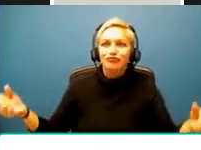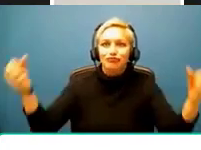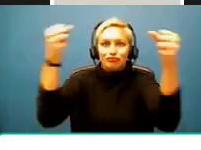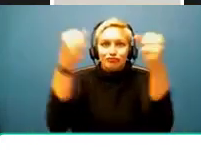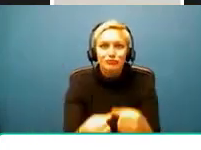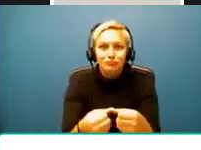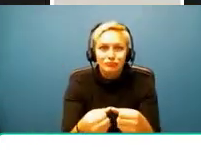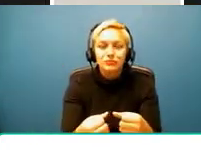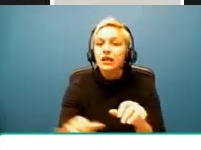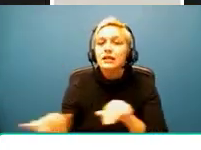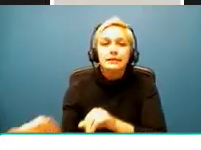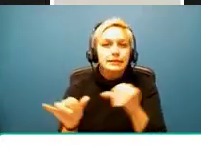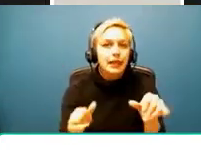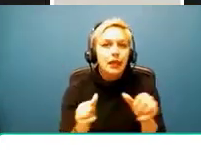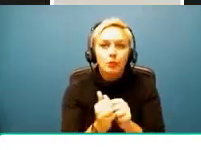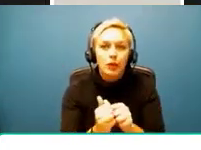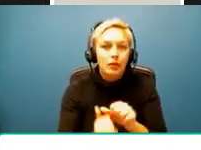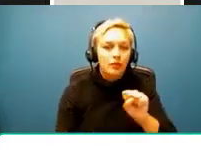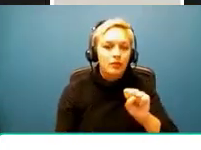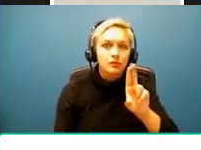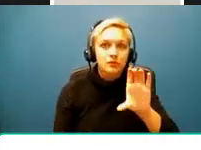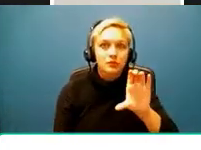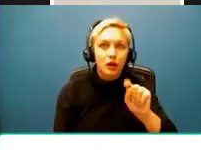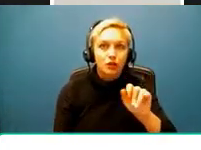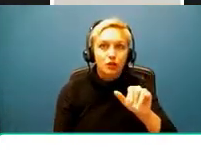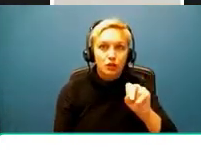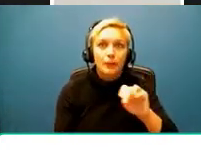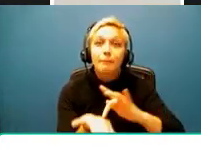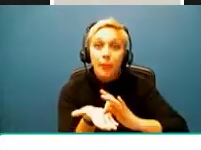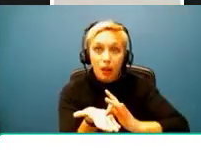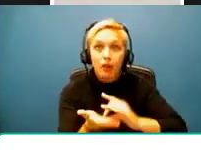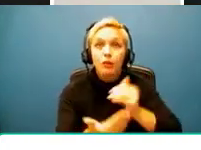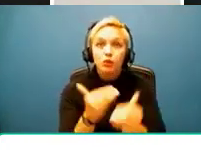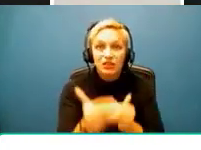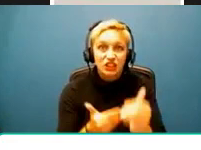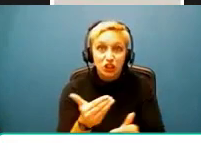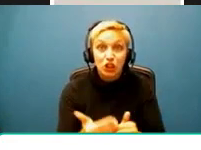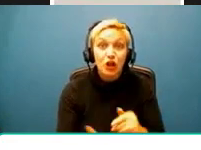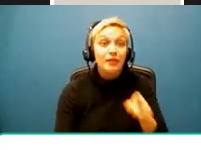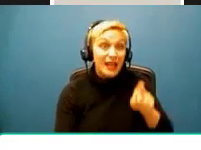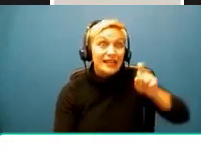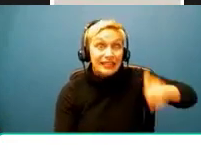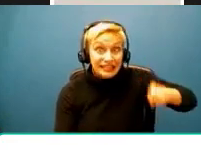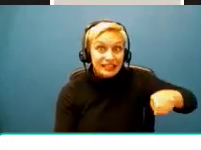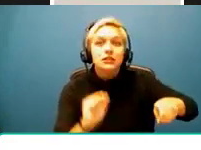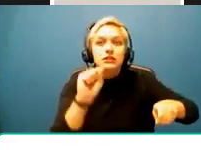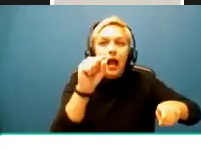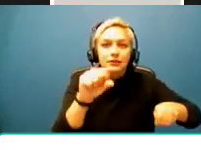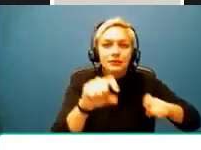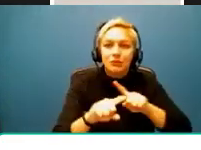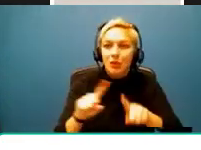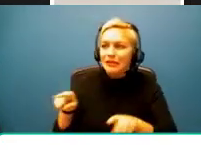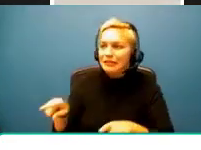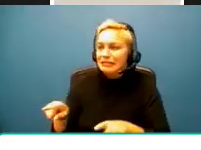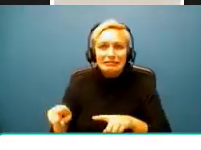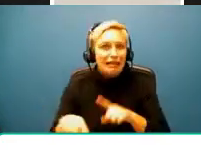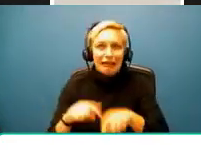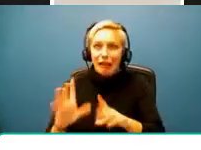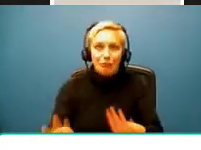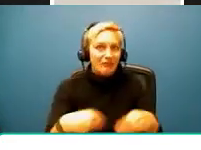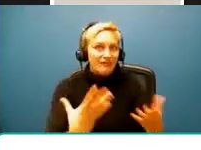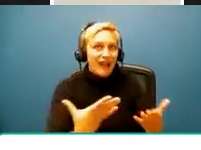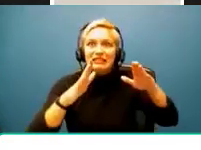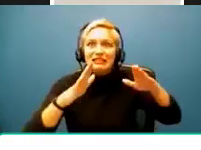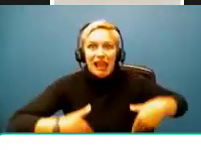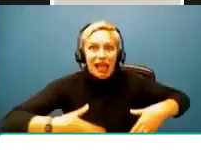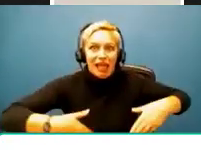they're at school. But the fact is that you aren't able to provide that service right now. You're going to keep looking at that, like you're going to keep looking to